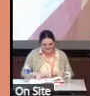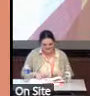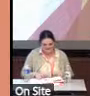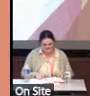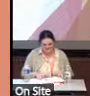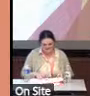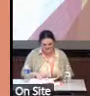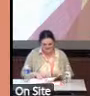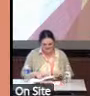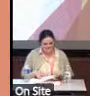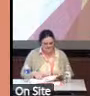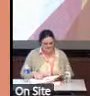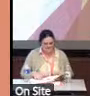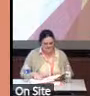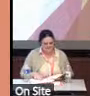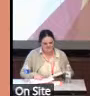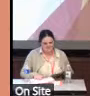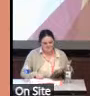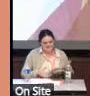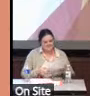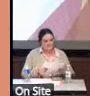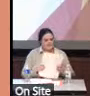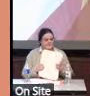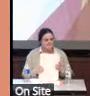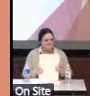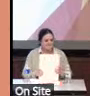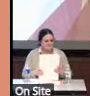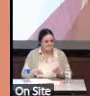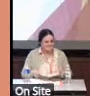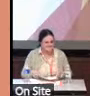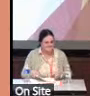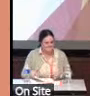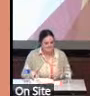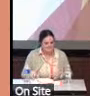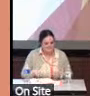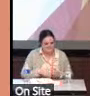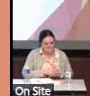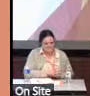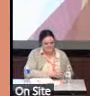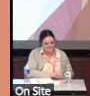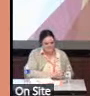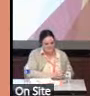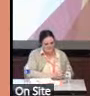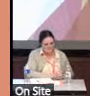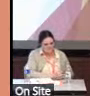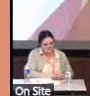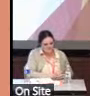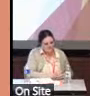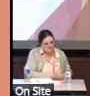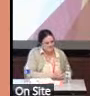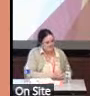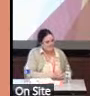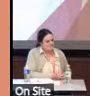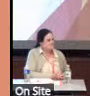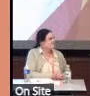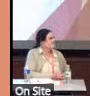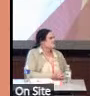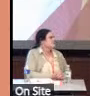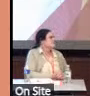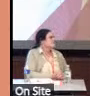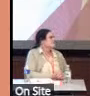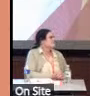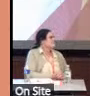good. Like we're getting where we need to be. But I think that for this first statement, it's really getting to a level of rigor that is often